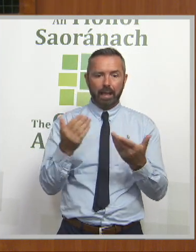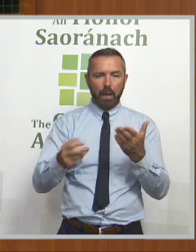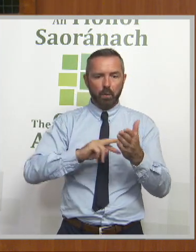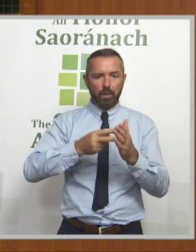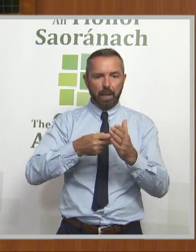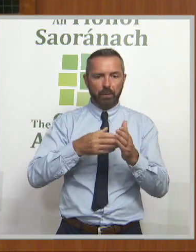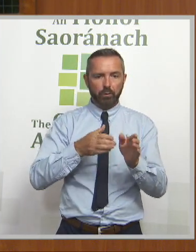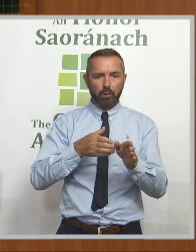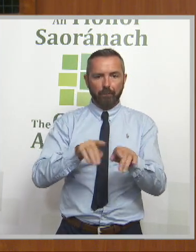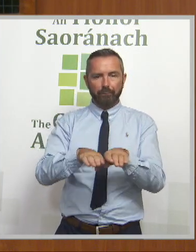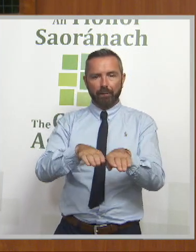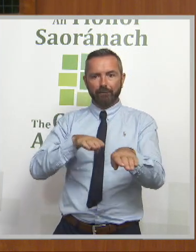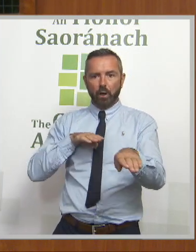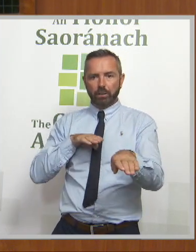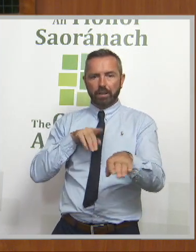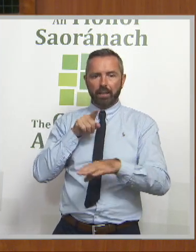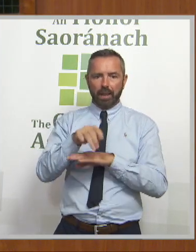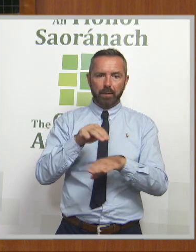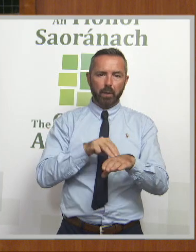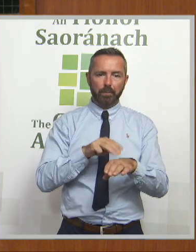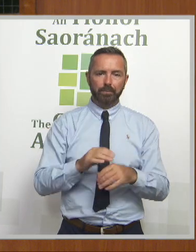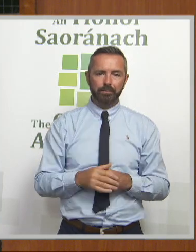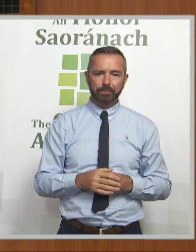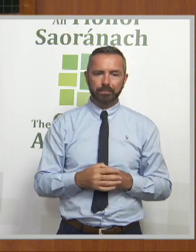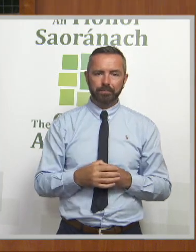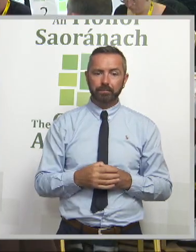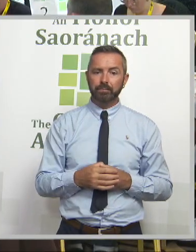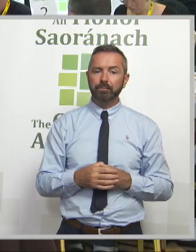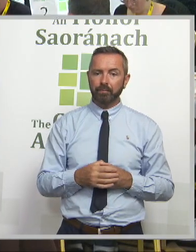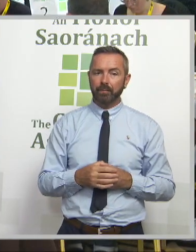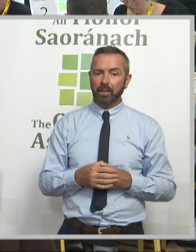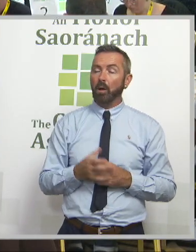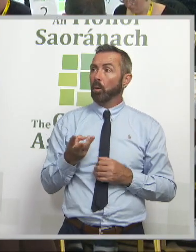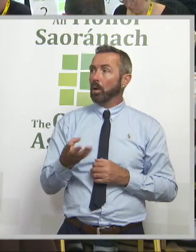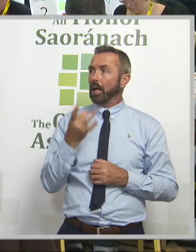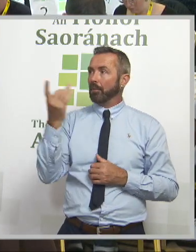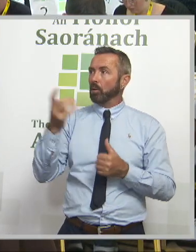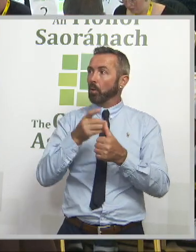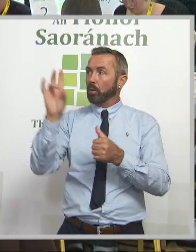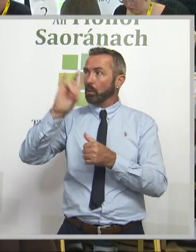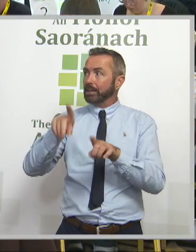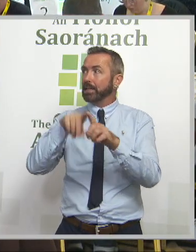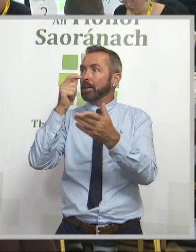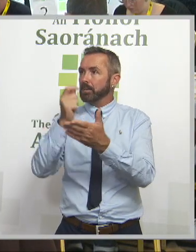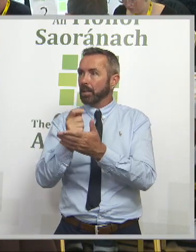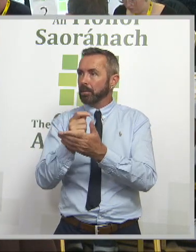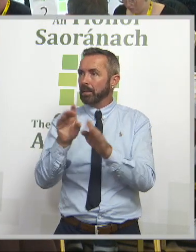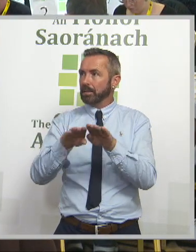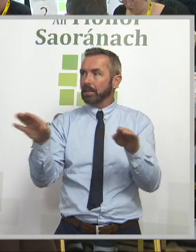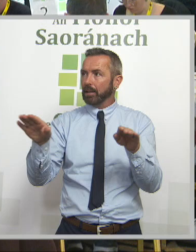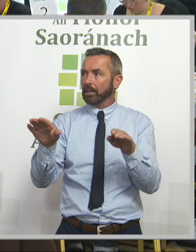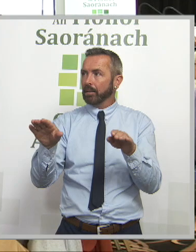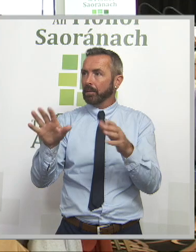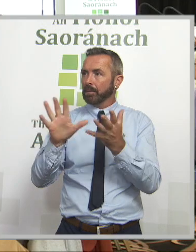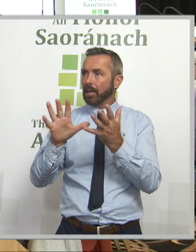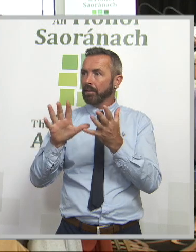endangerment? That's a very good question. Before you answer that, Shirley, I'm going to take another question, because we may run out of time. So is there a table from question 10? I'll